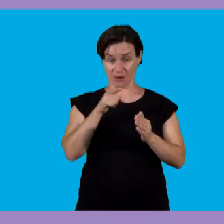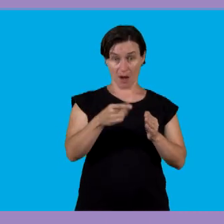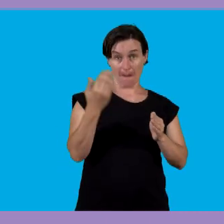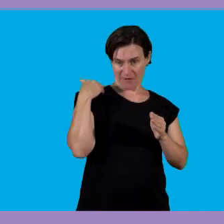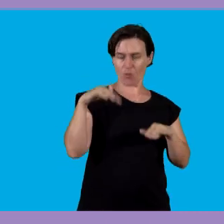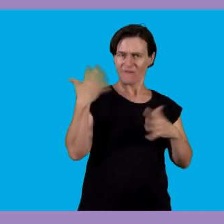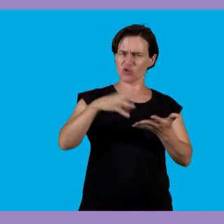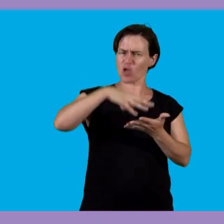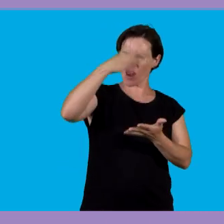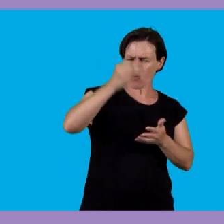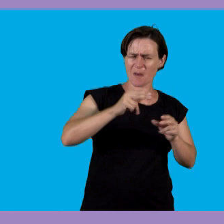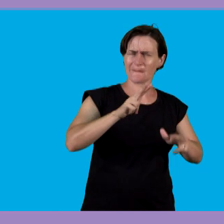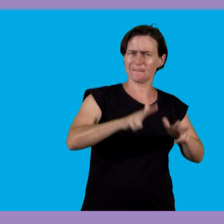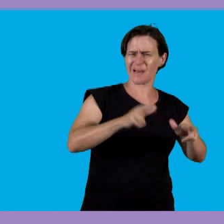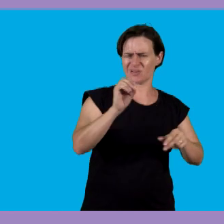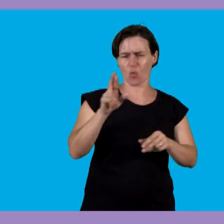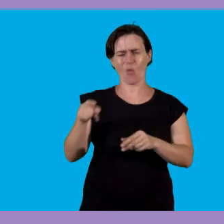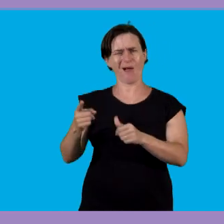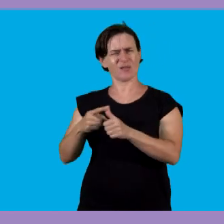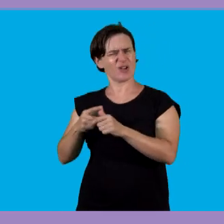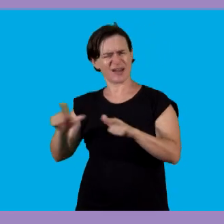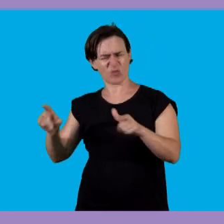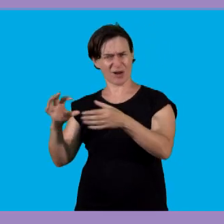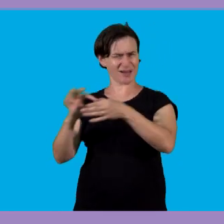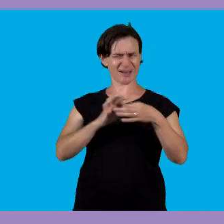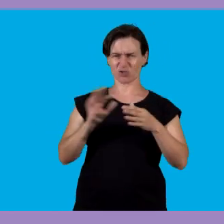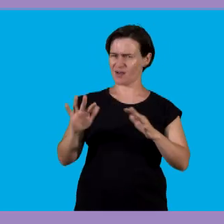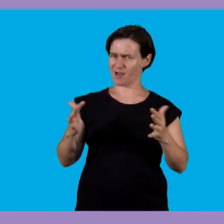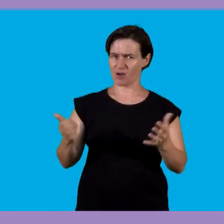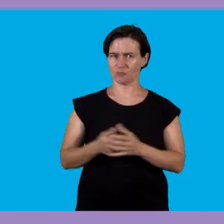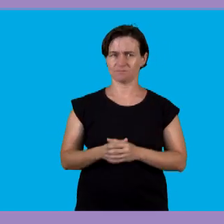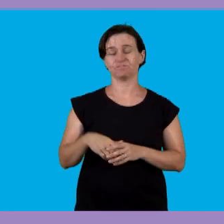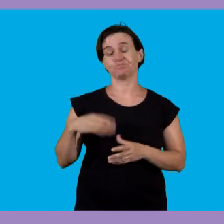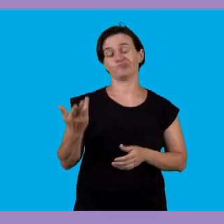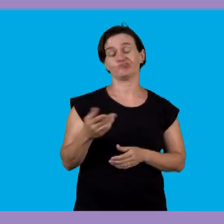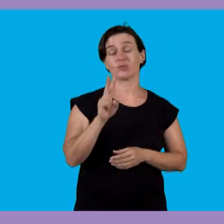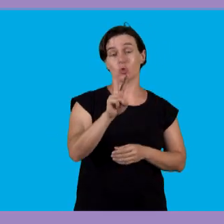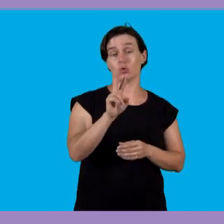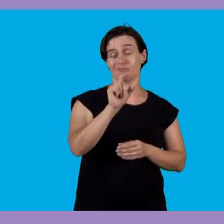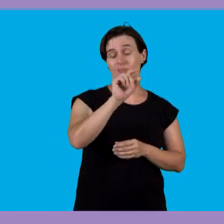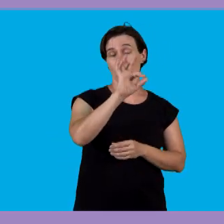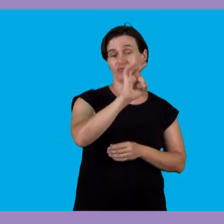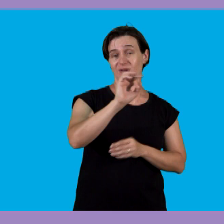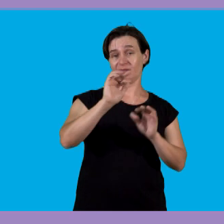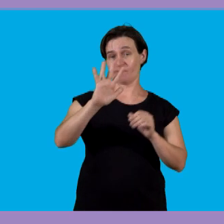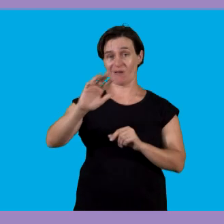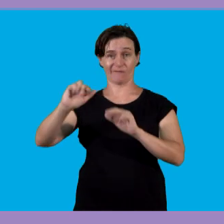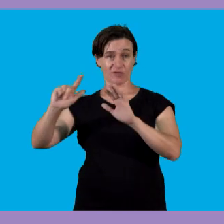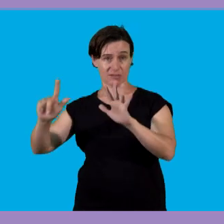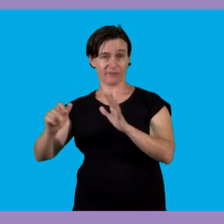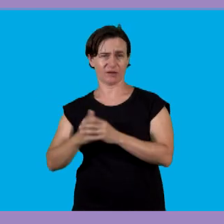algebraic language that we are using now. So let's look at the following pattern, 3, 5, and 7.